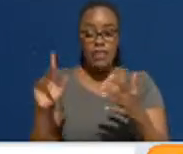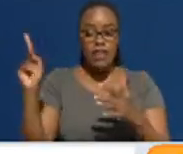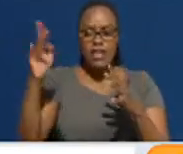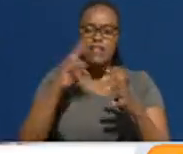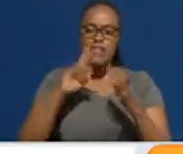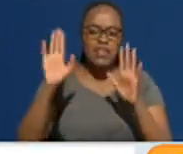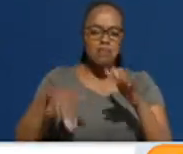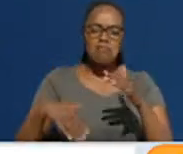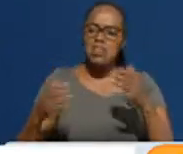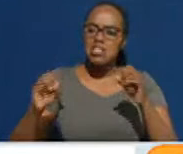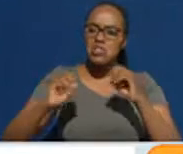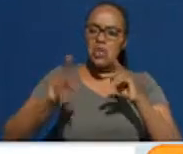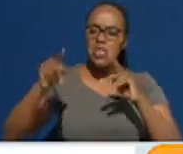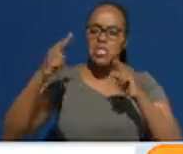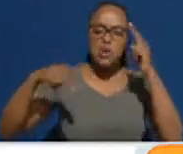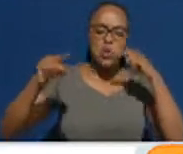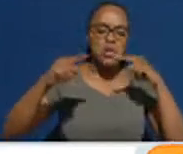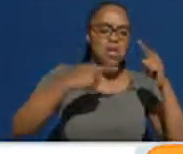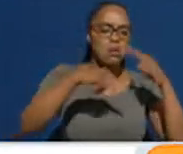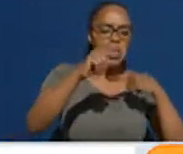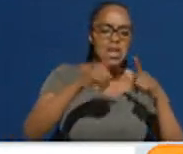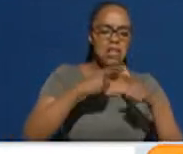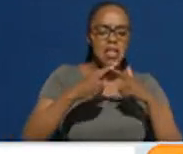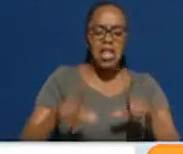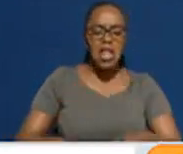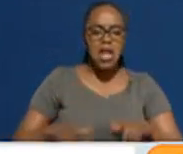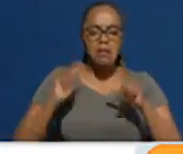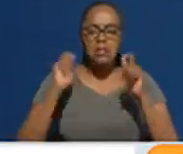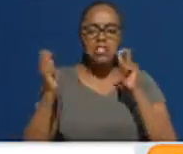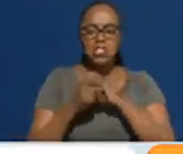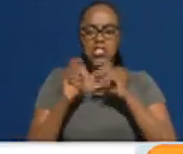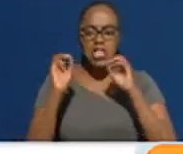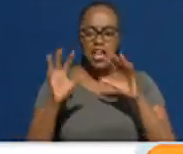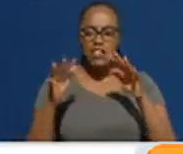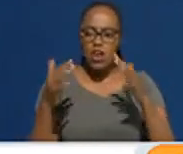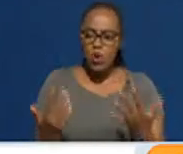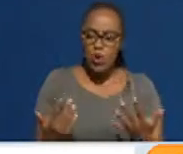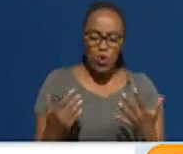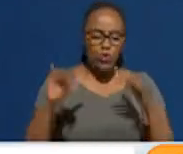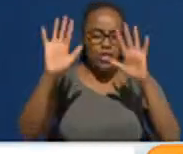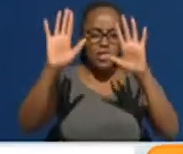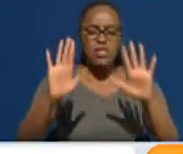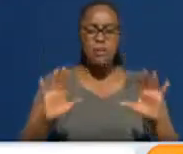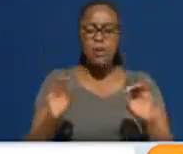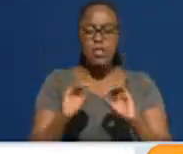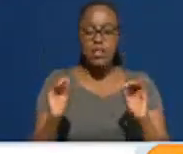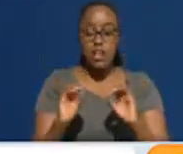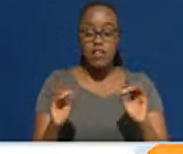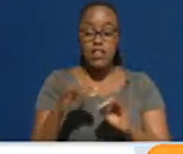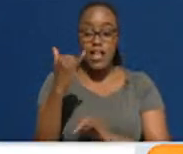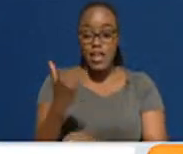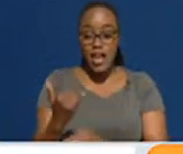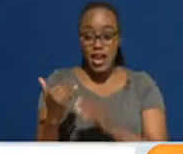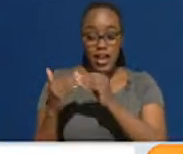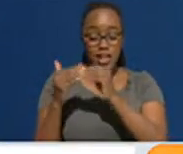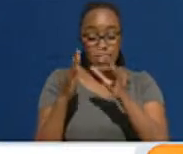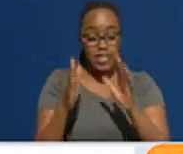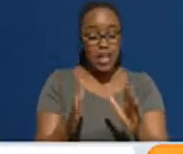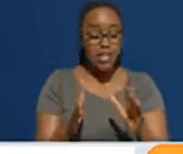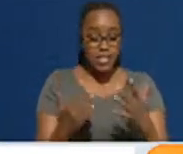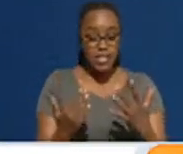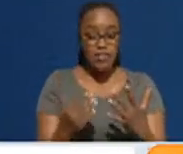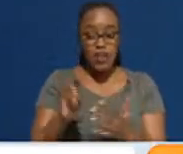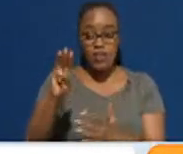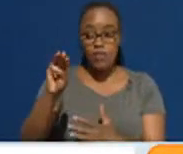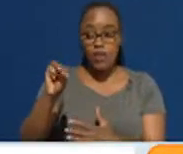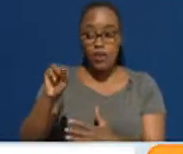are like, it's okay. If this guy wins or this guy wins, my life is not going to change. My vote will not matter. And as young leaders, you know,